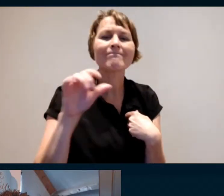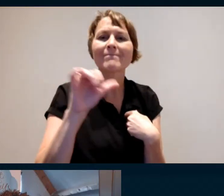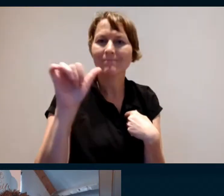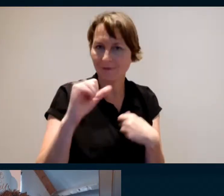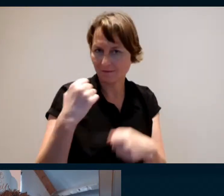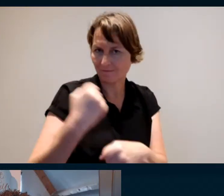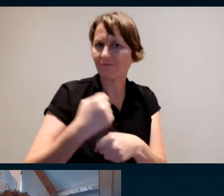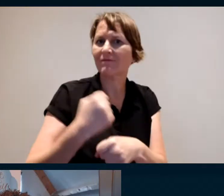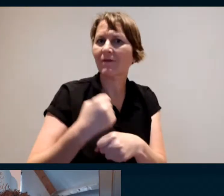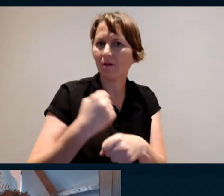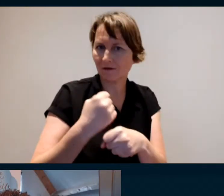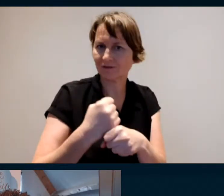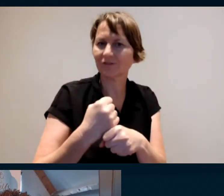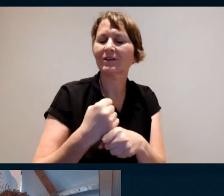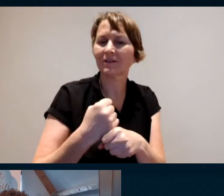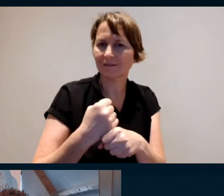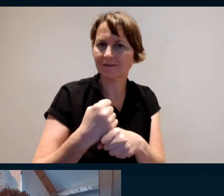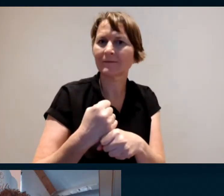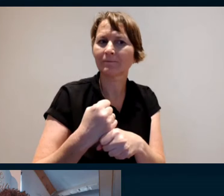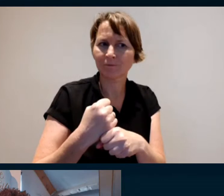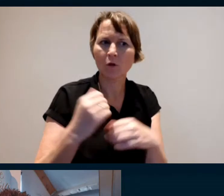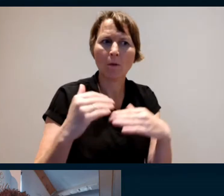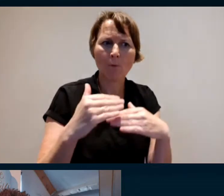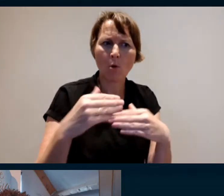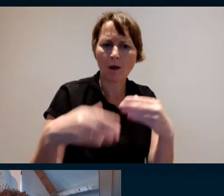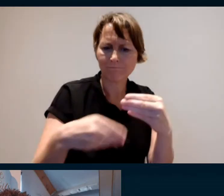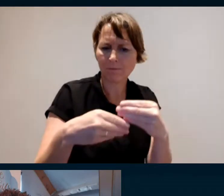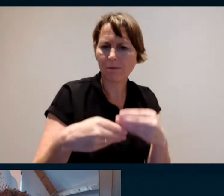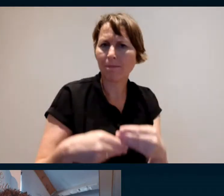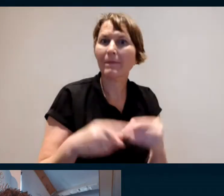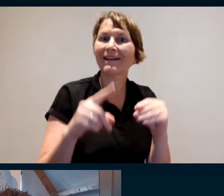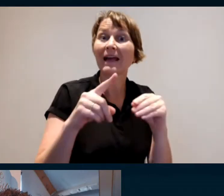more in with Azure Functions to actually be able to deploy it.